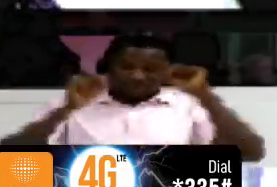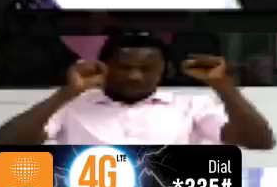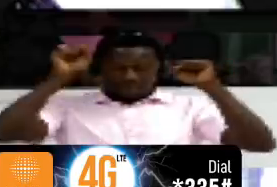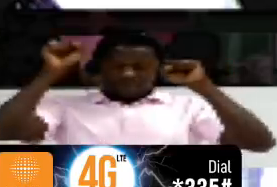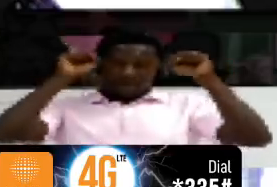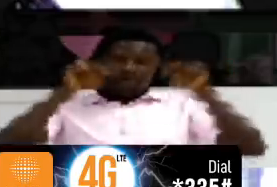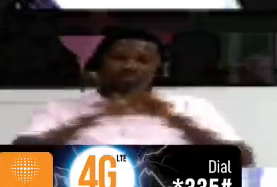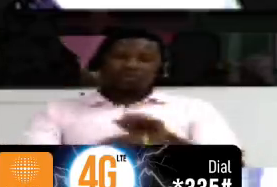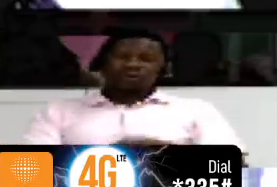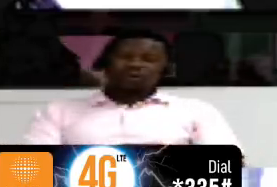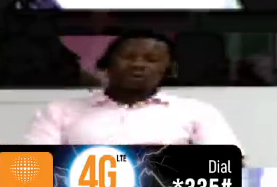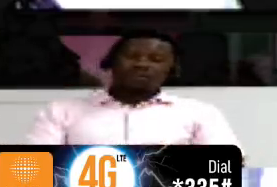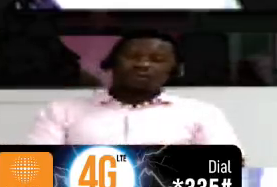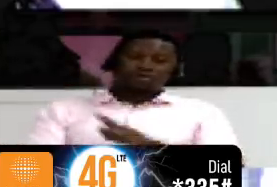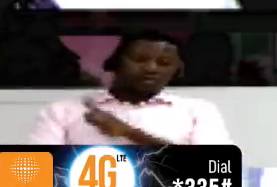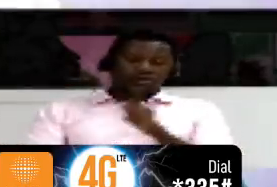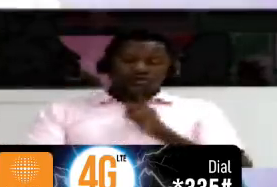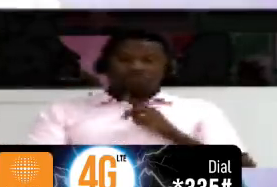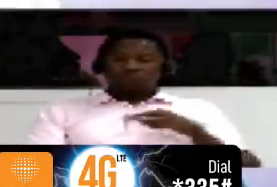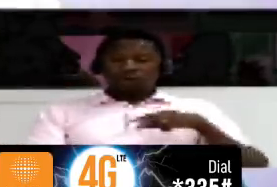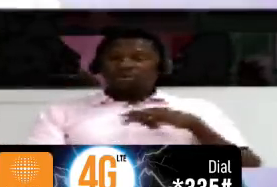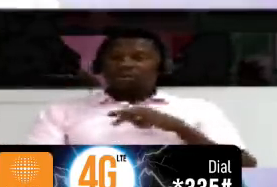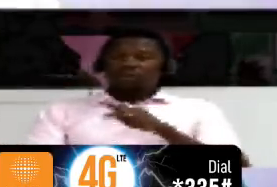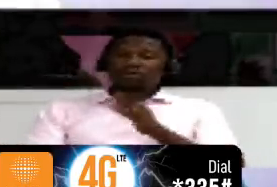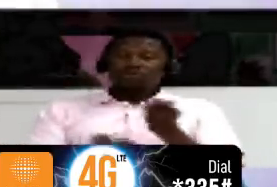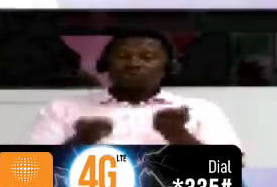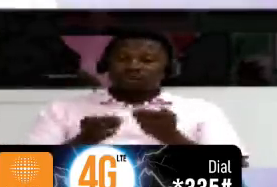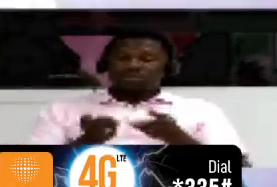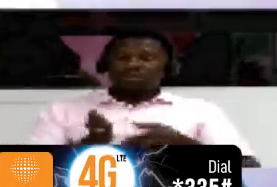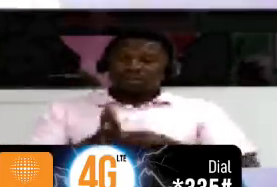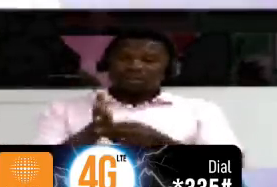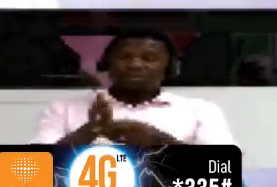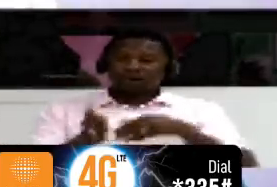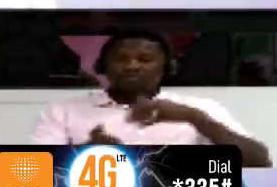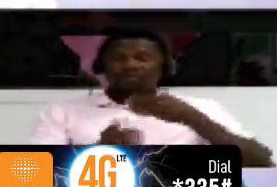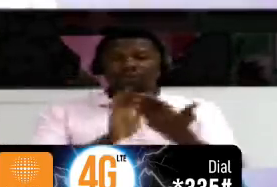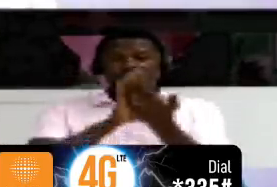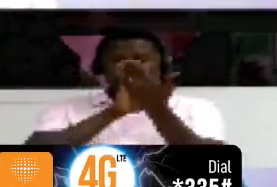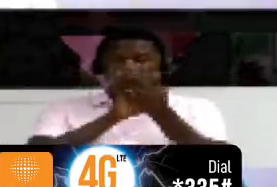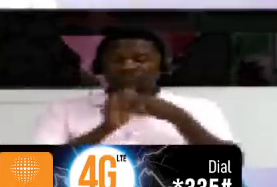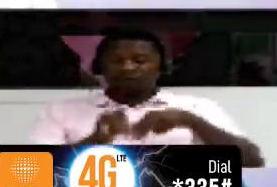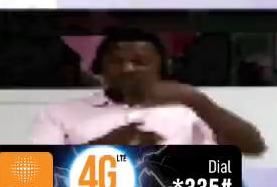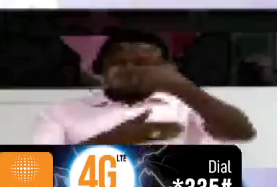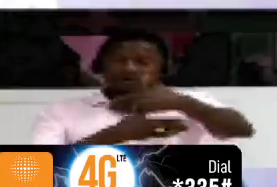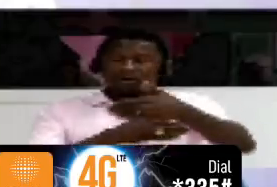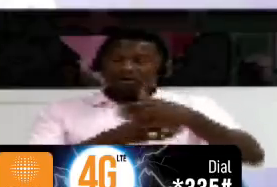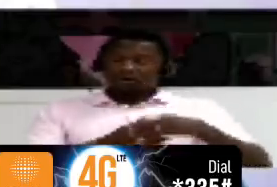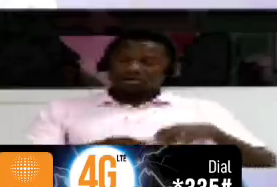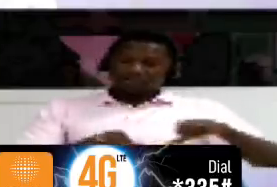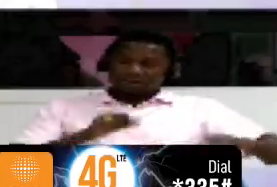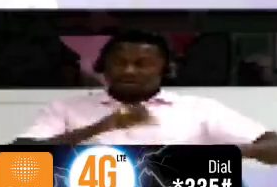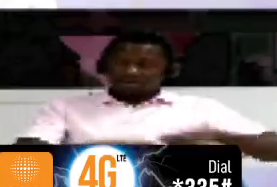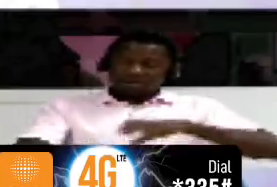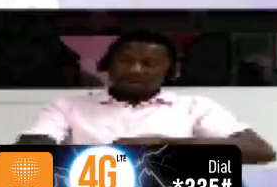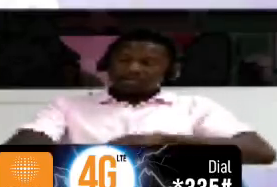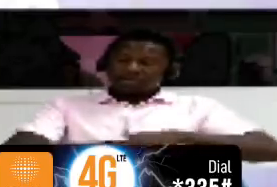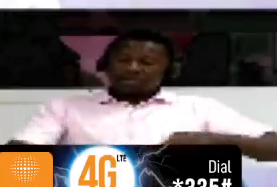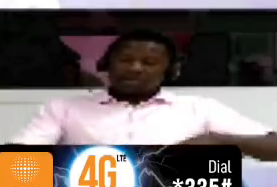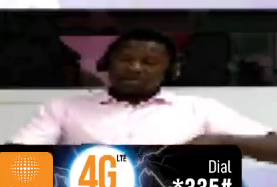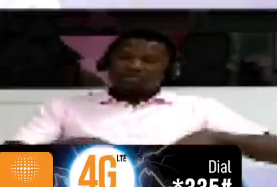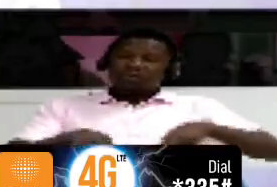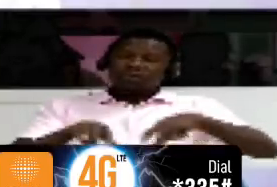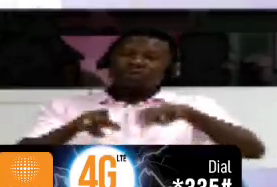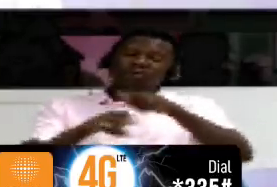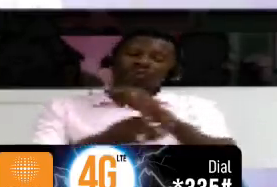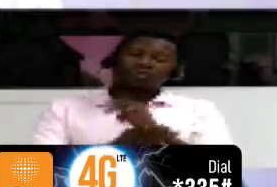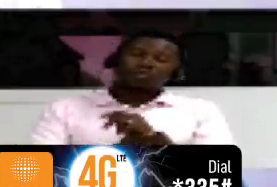We walked, the student leaders were in front, we hold each other's hand, one another's hand in front, the executive members and the rest of the students' body